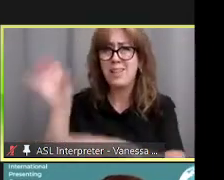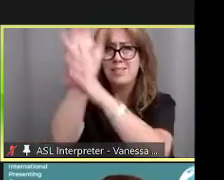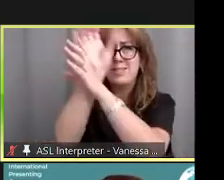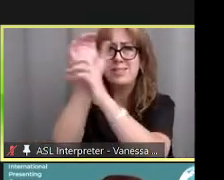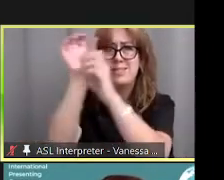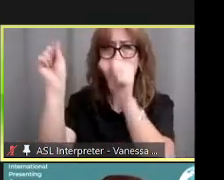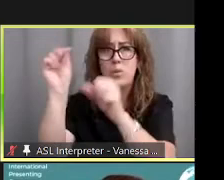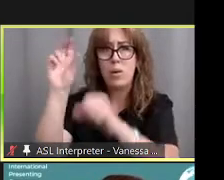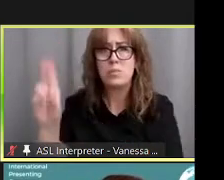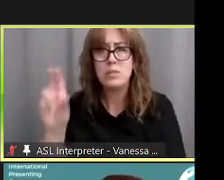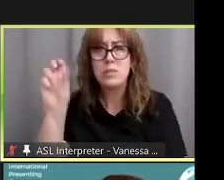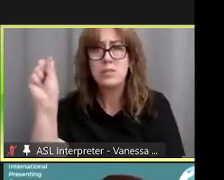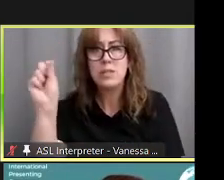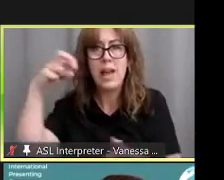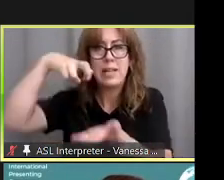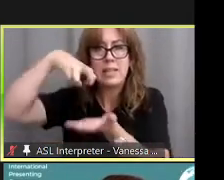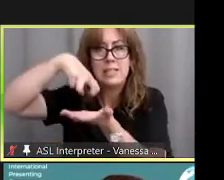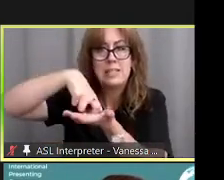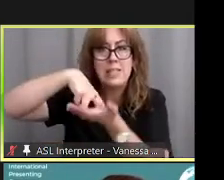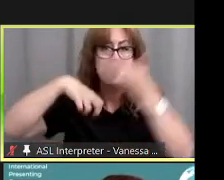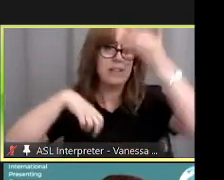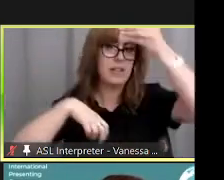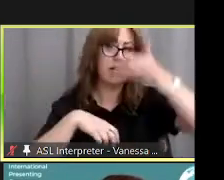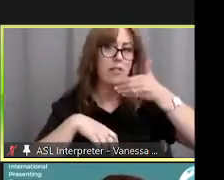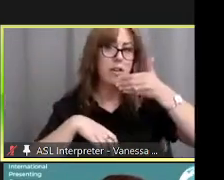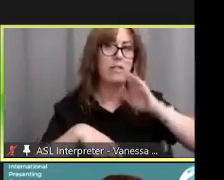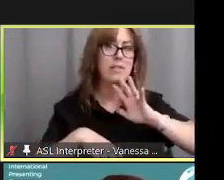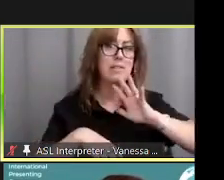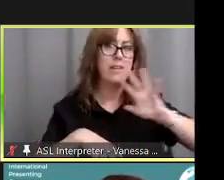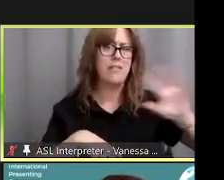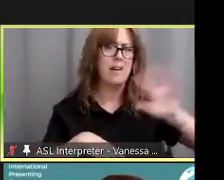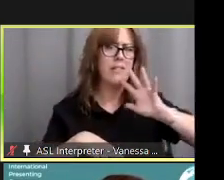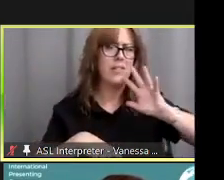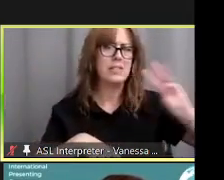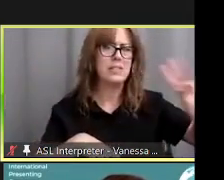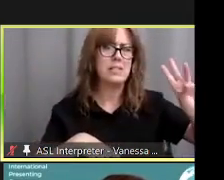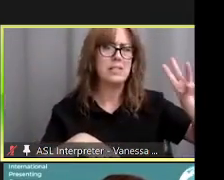this 5 or 6 year old boy.